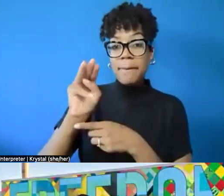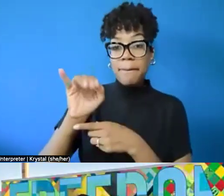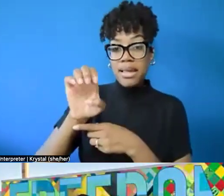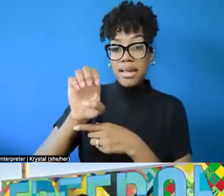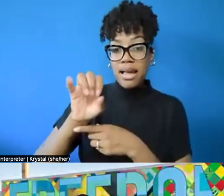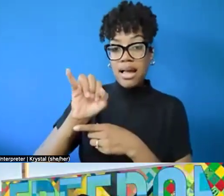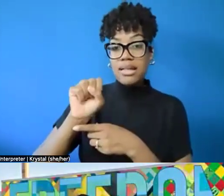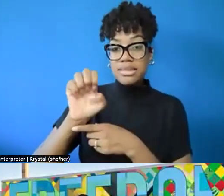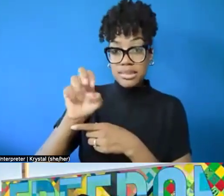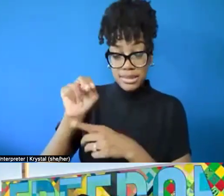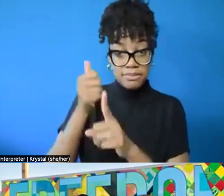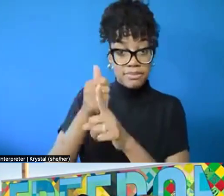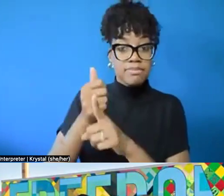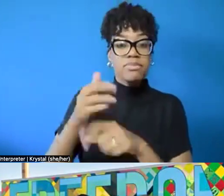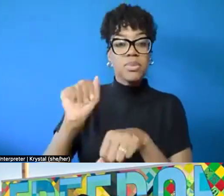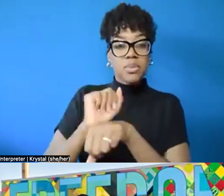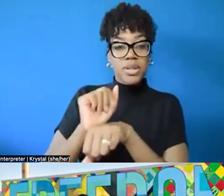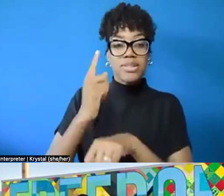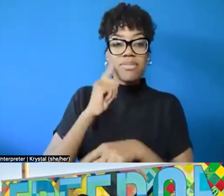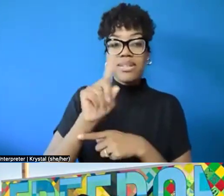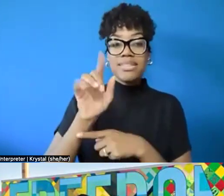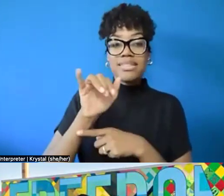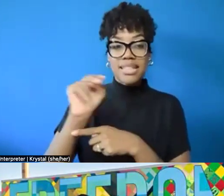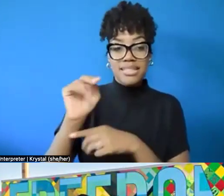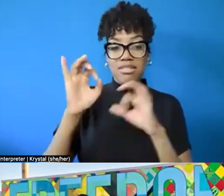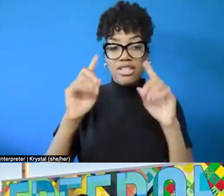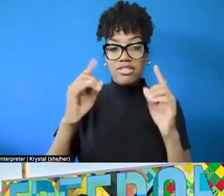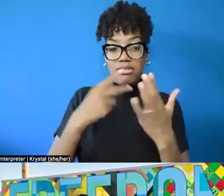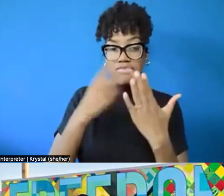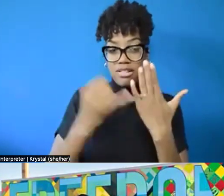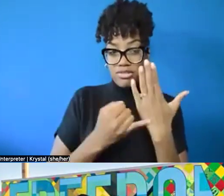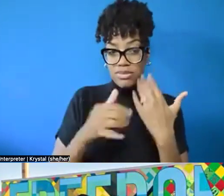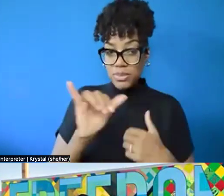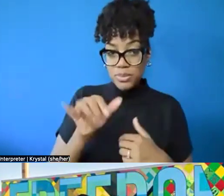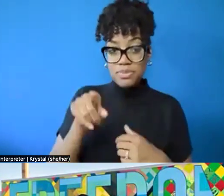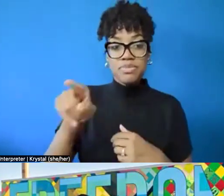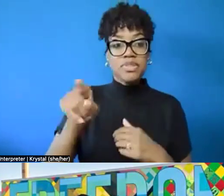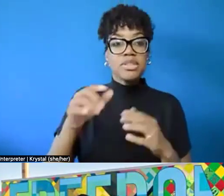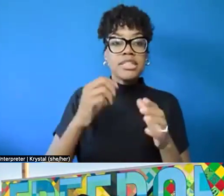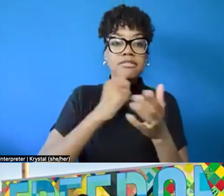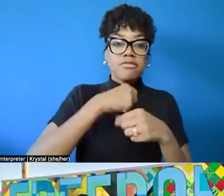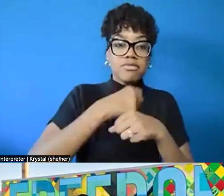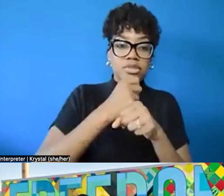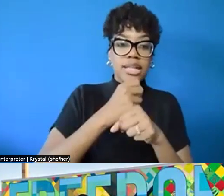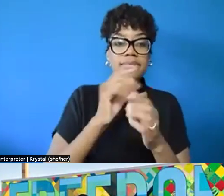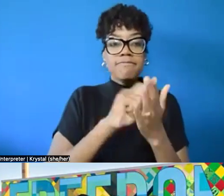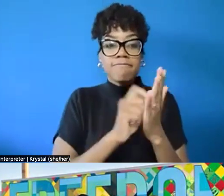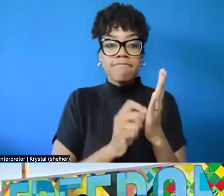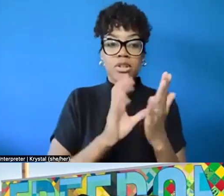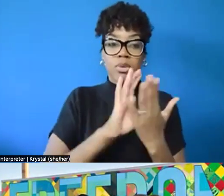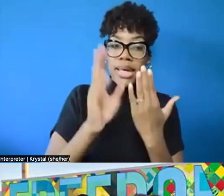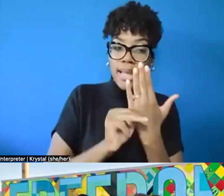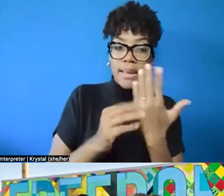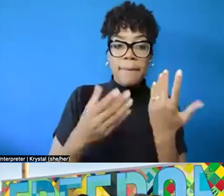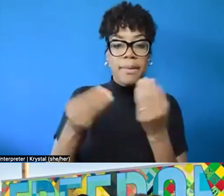curriculum, facilitates workshops, and co-coordinates the Prentice Charney Fellowship. Both Mimi and Tiff with me